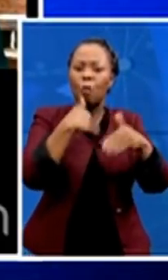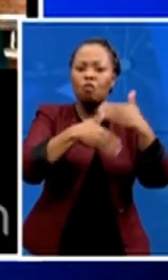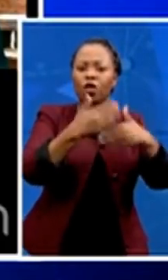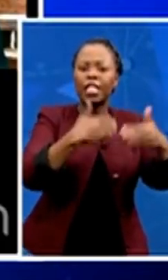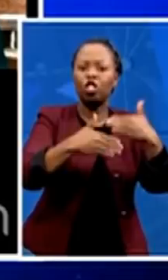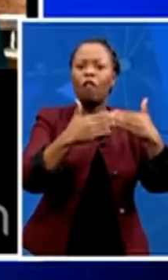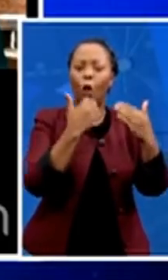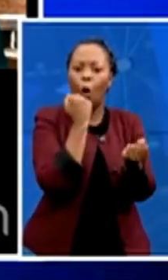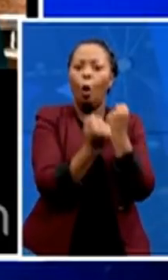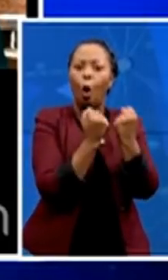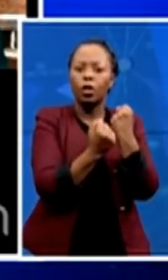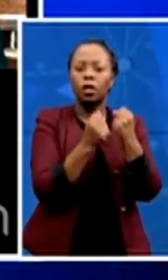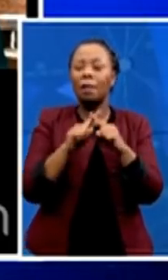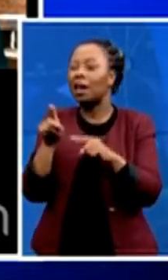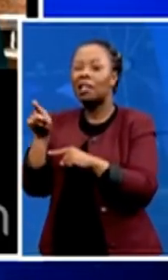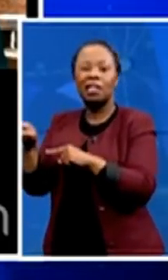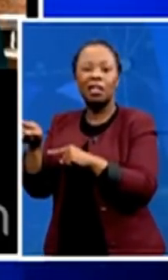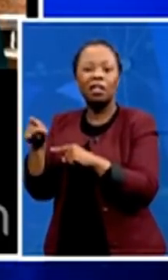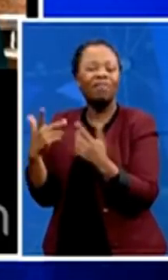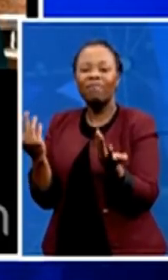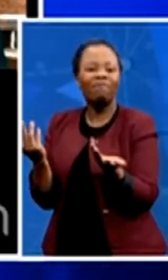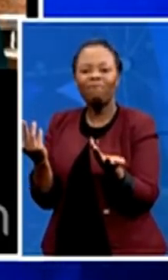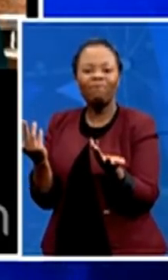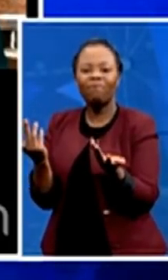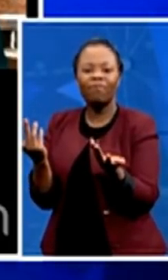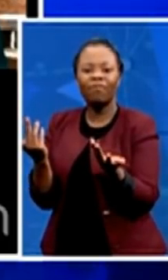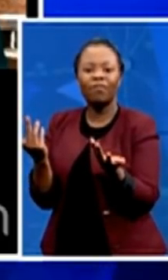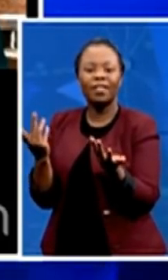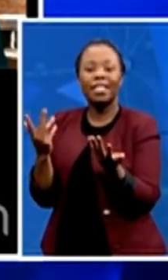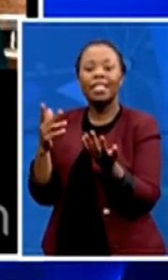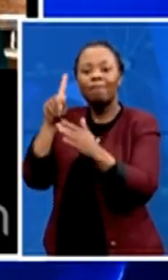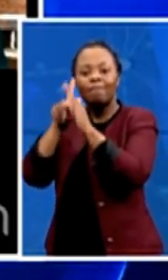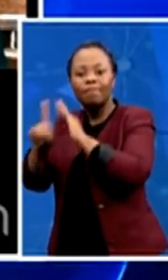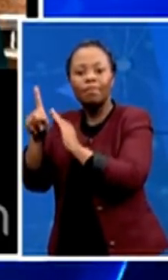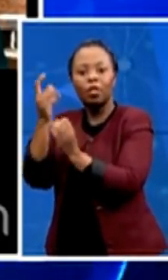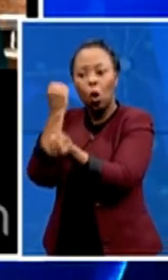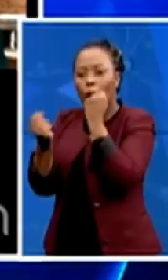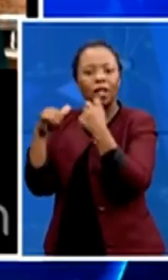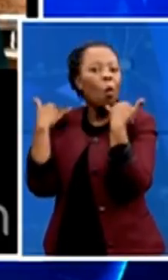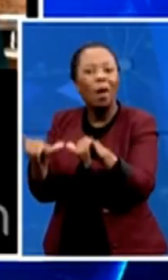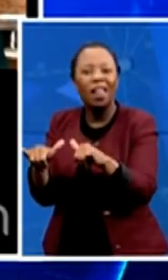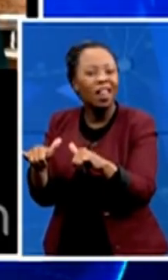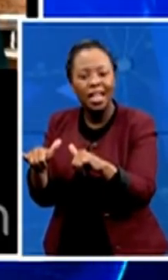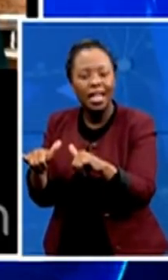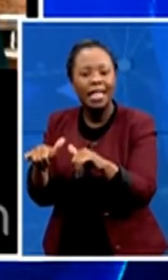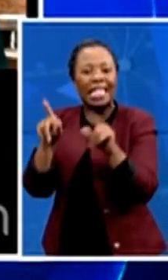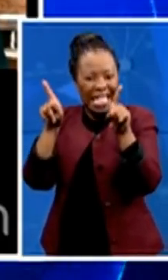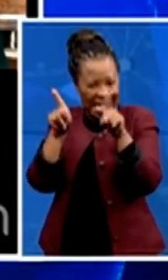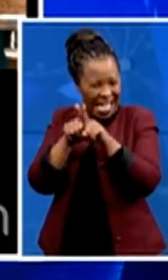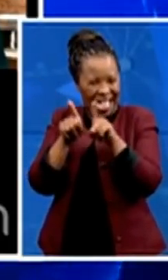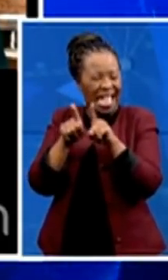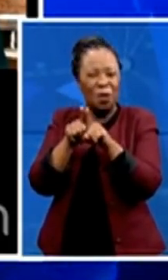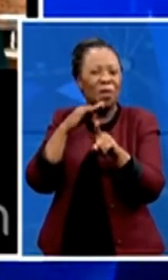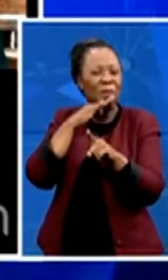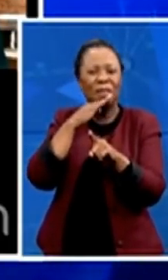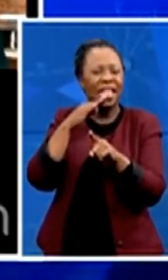trial. It's the same as the distinction that is made with respect artificially about the case of